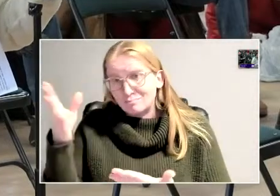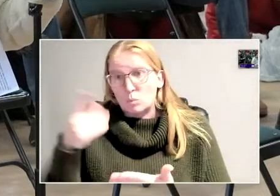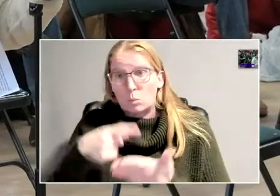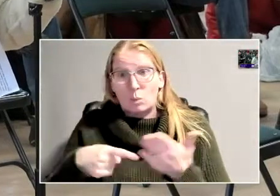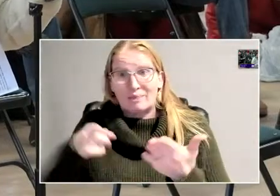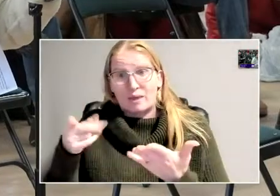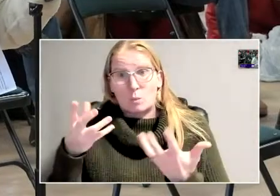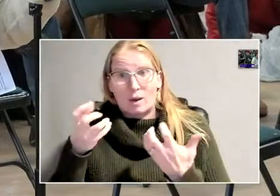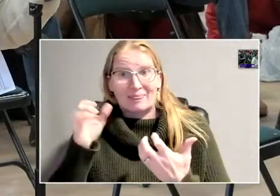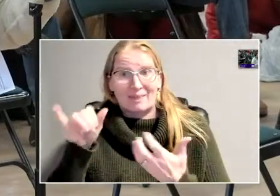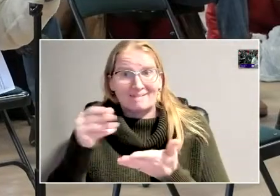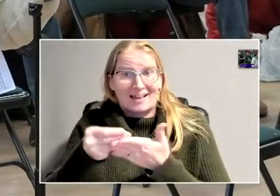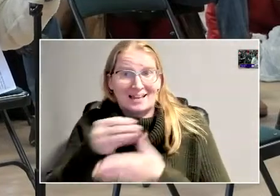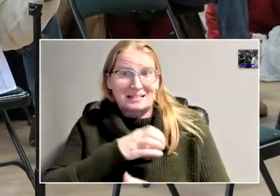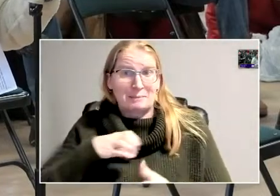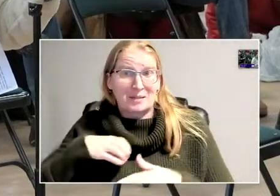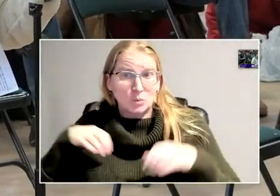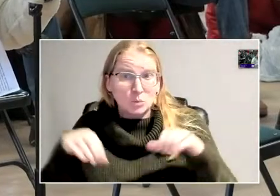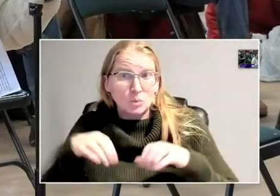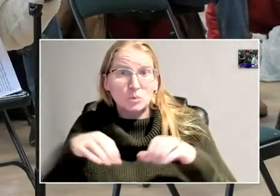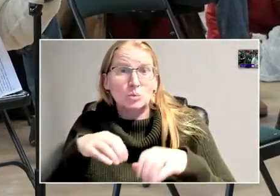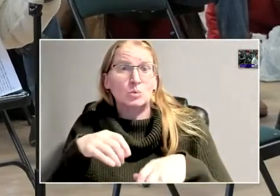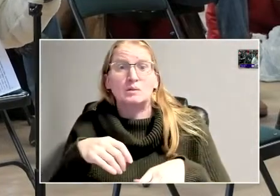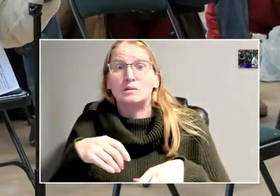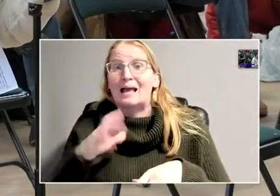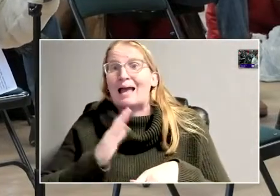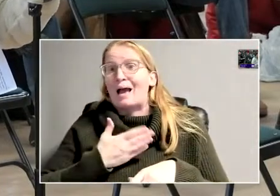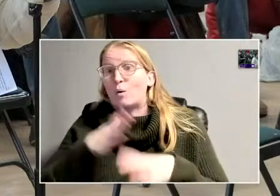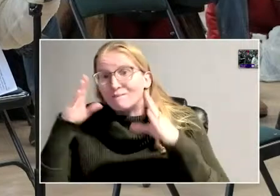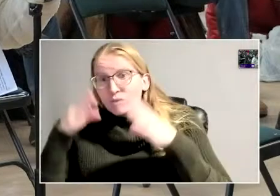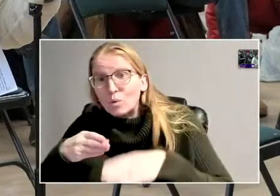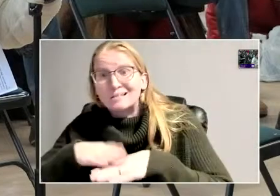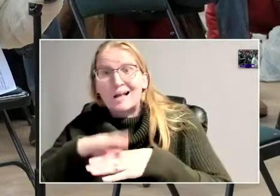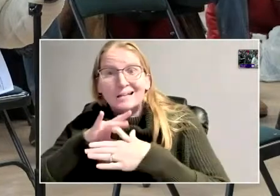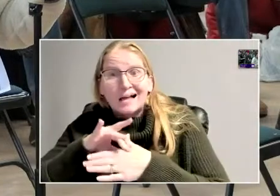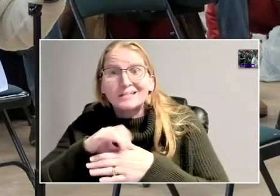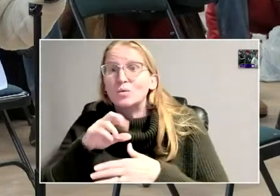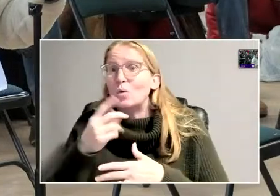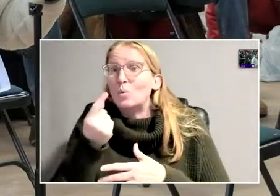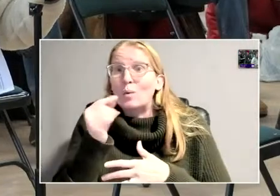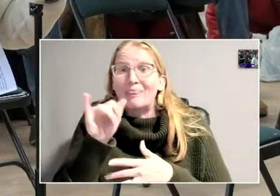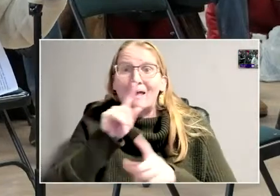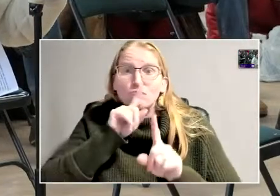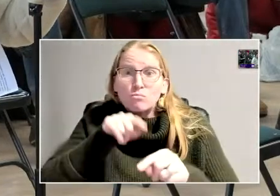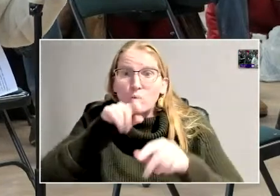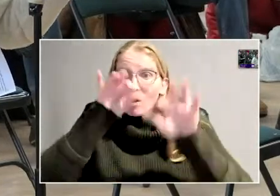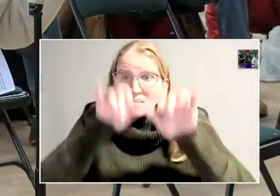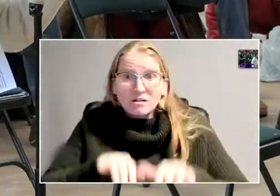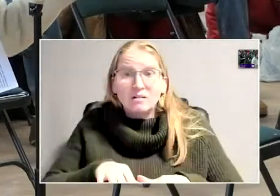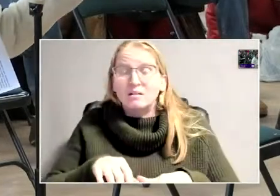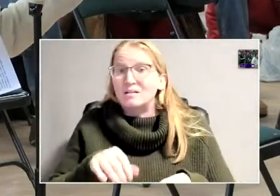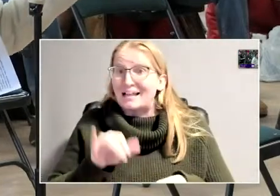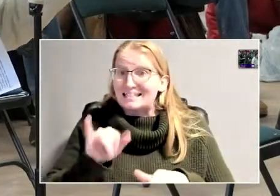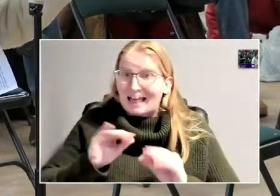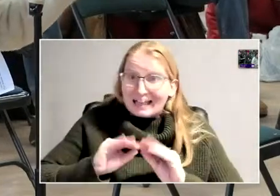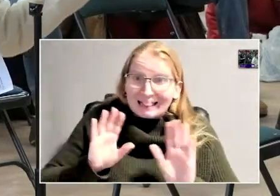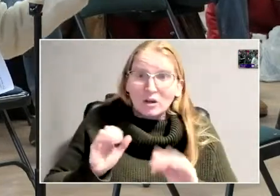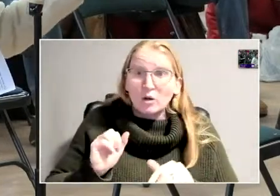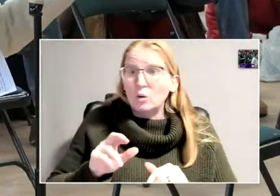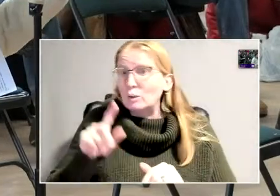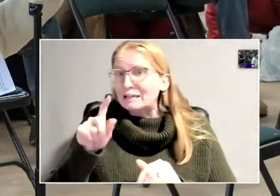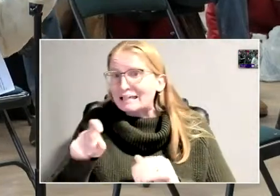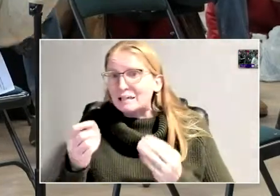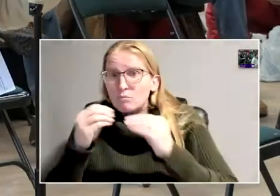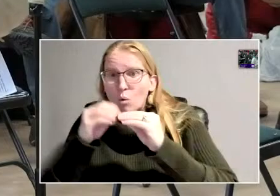do um in terms of our focus on content or the way the report is written is it clear Etc or could it be more clear in other